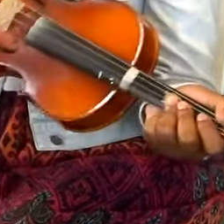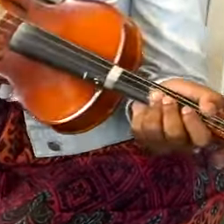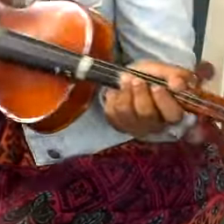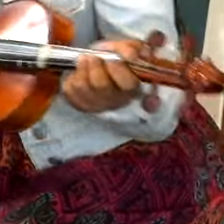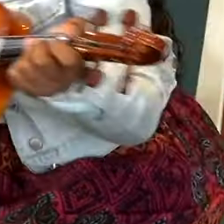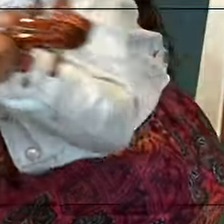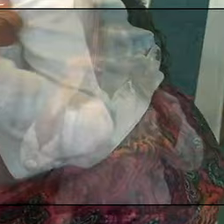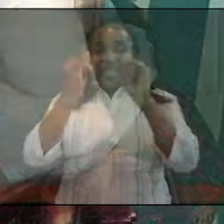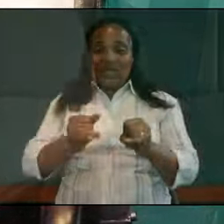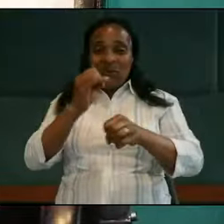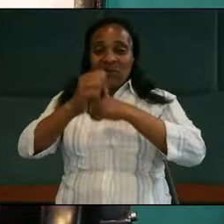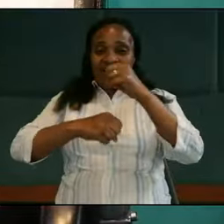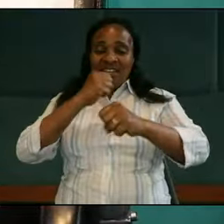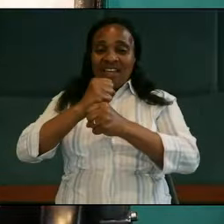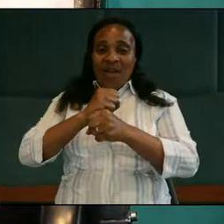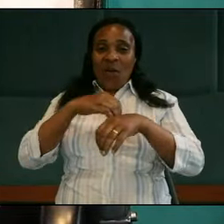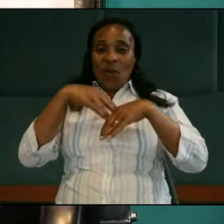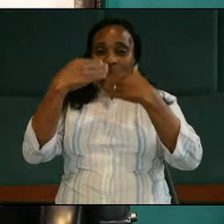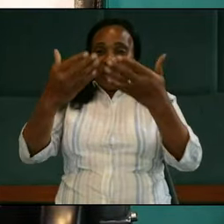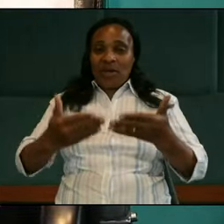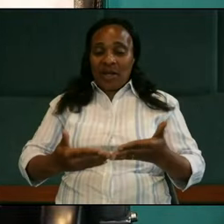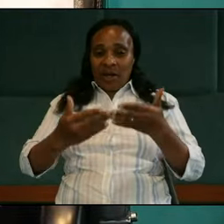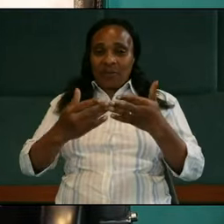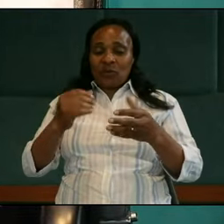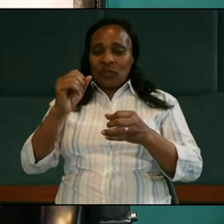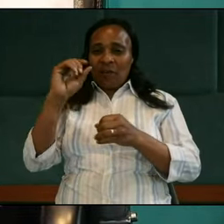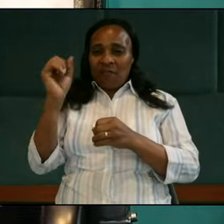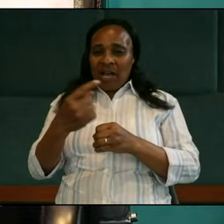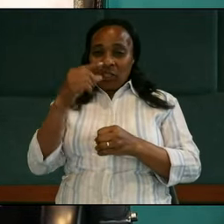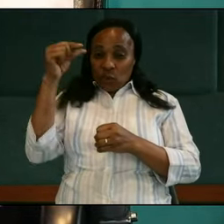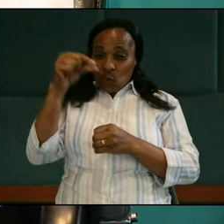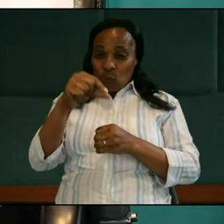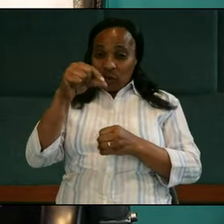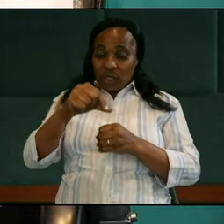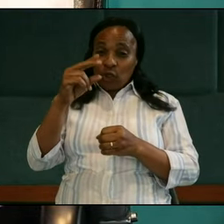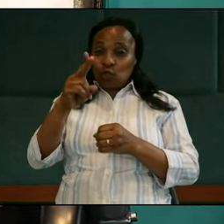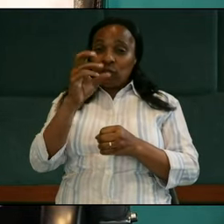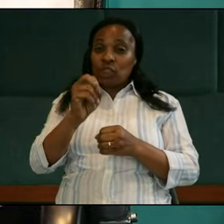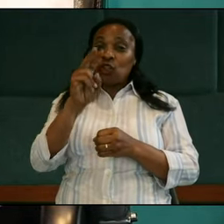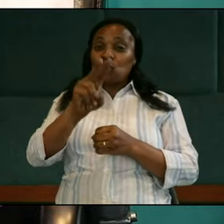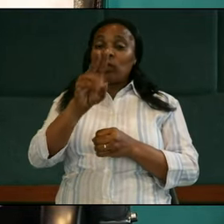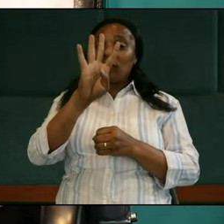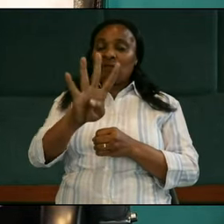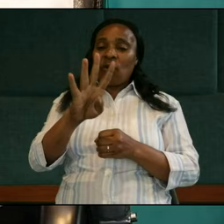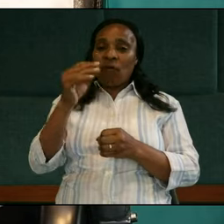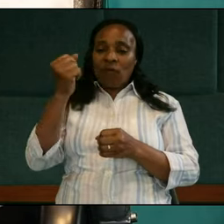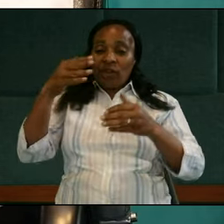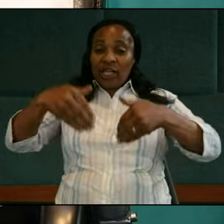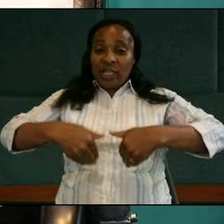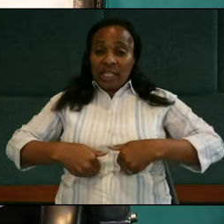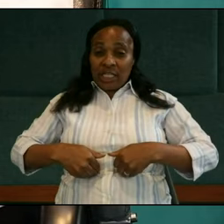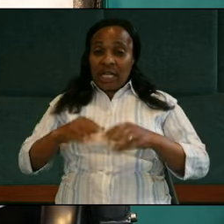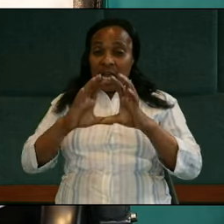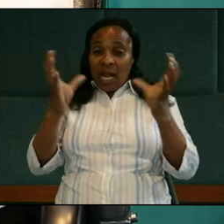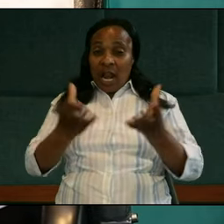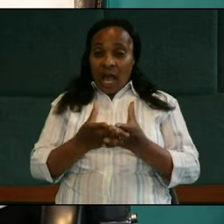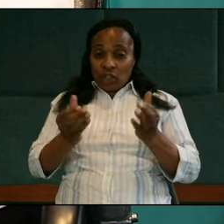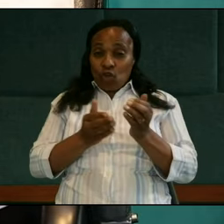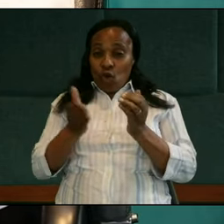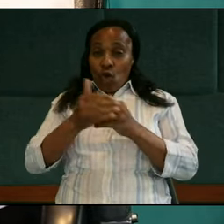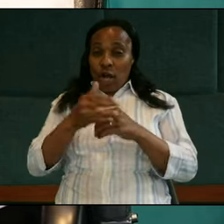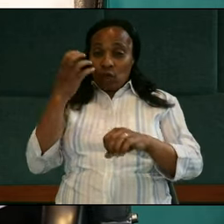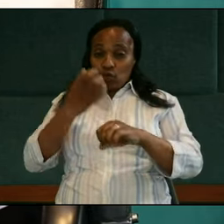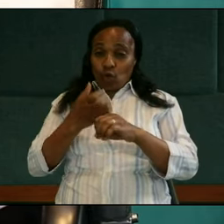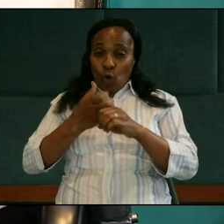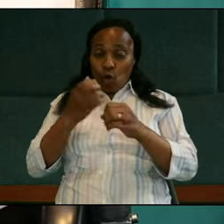Happy New Year and welcome to the first quarter 2024 of the 10th class Cornerstone Connections